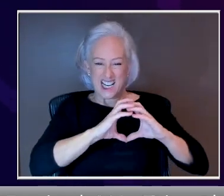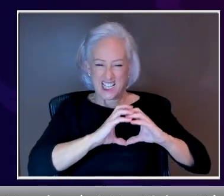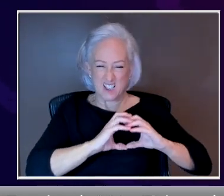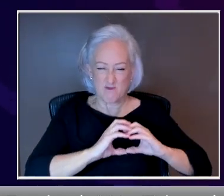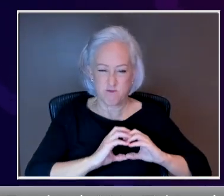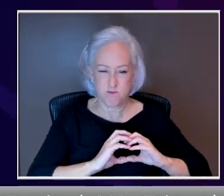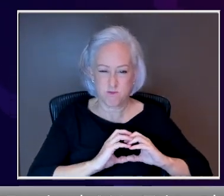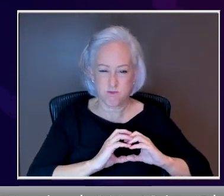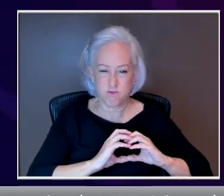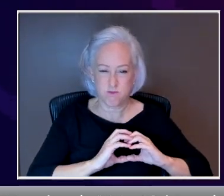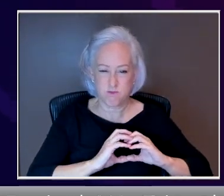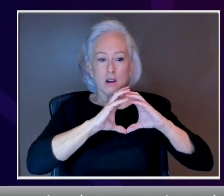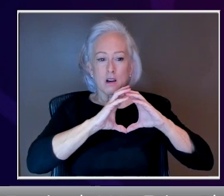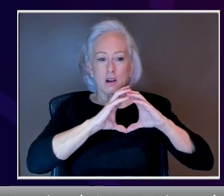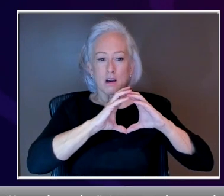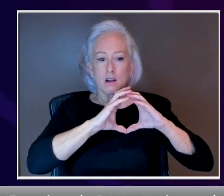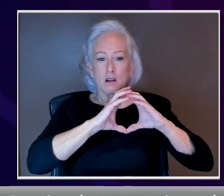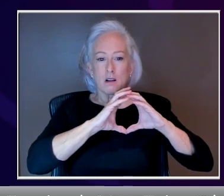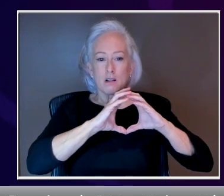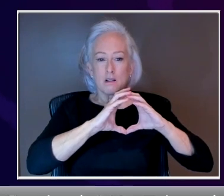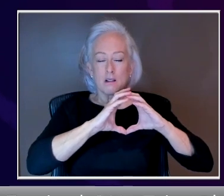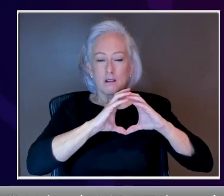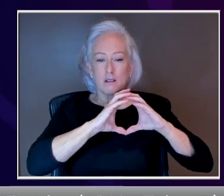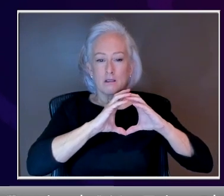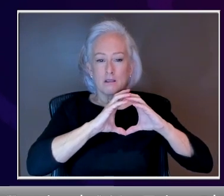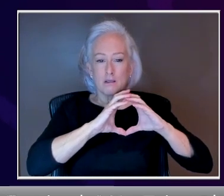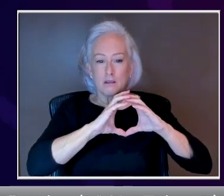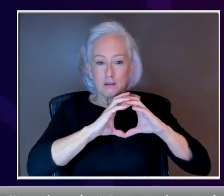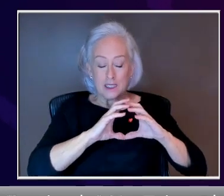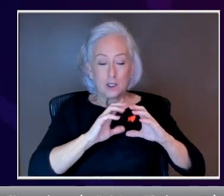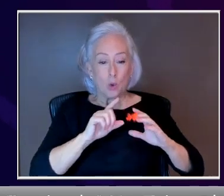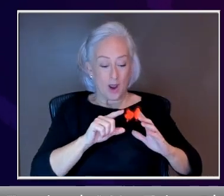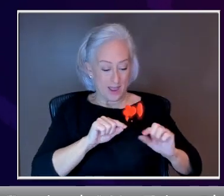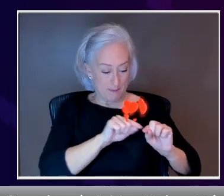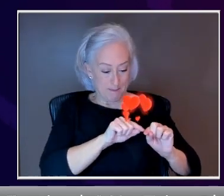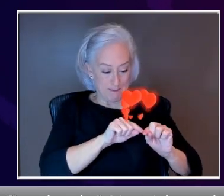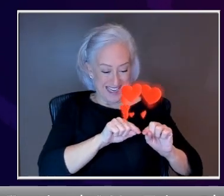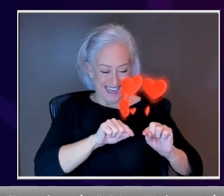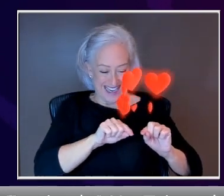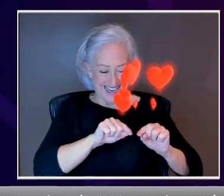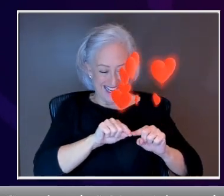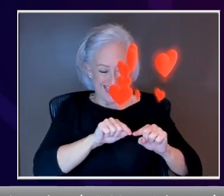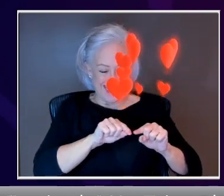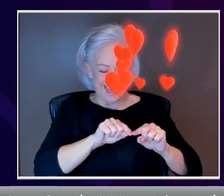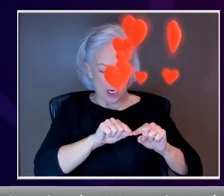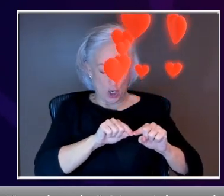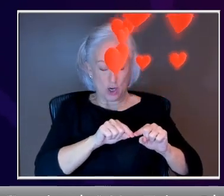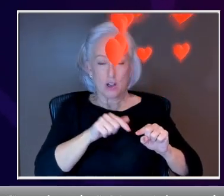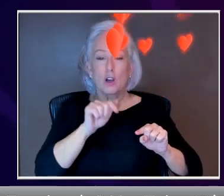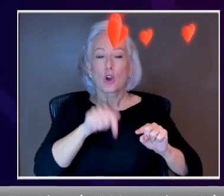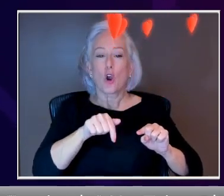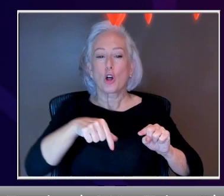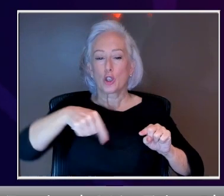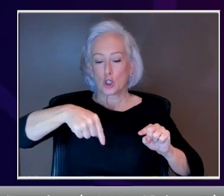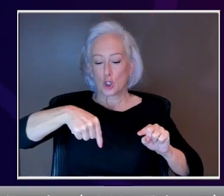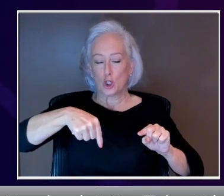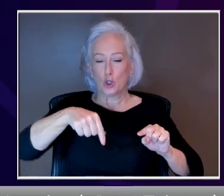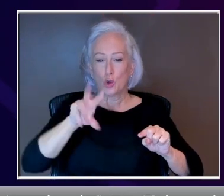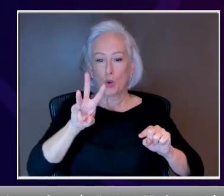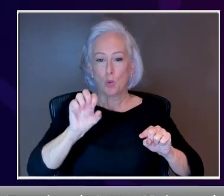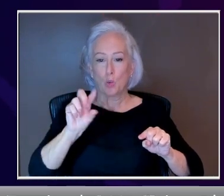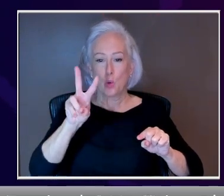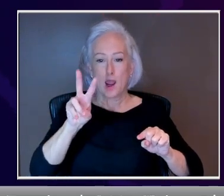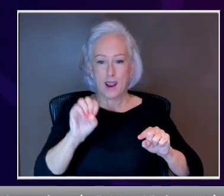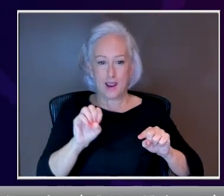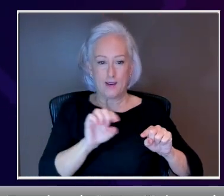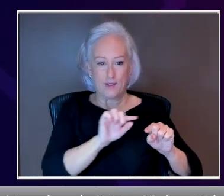And at the beginning part of that spike, there is a Q wave, and that's labeled here on the graph. When you look right